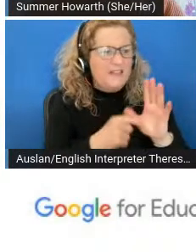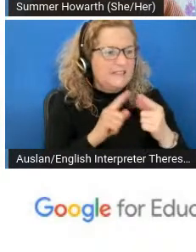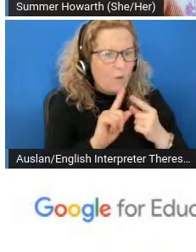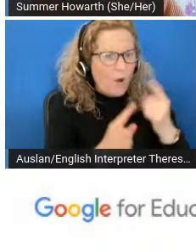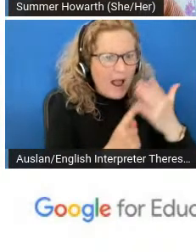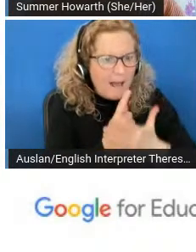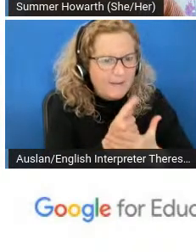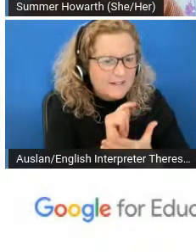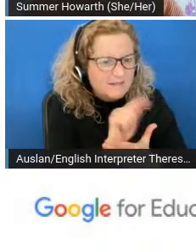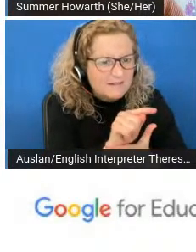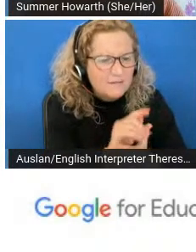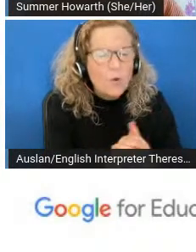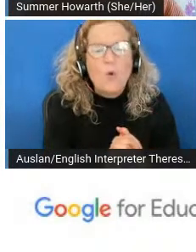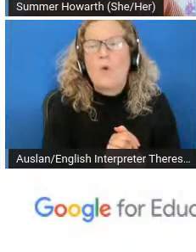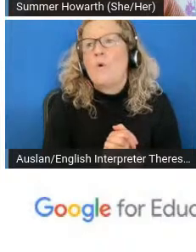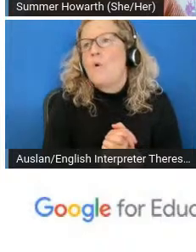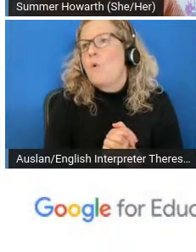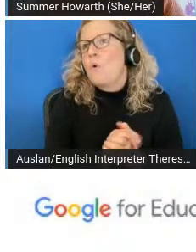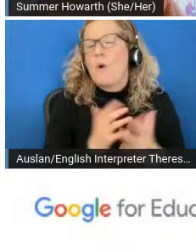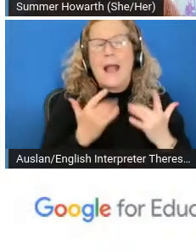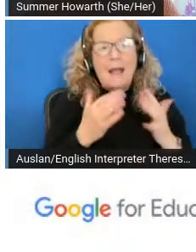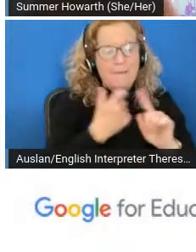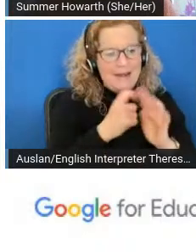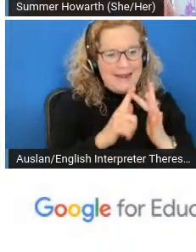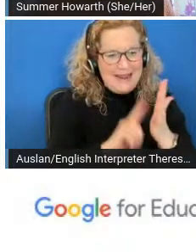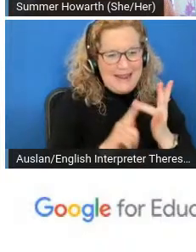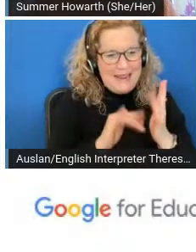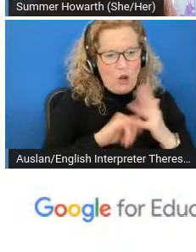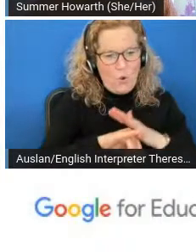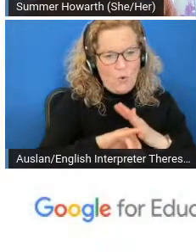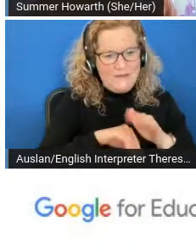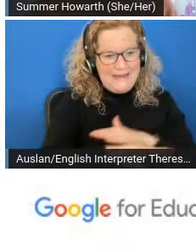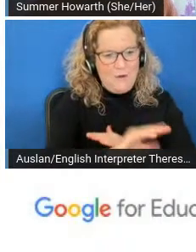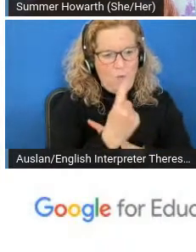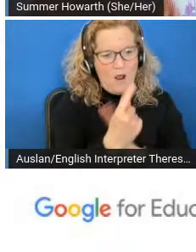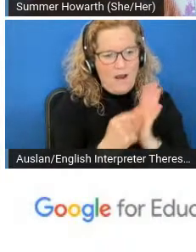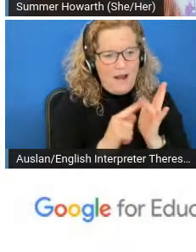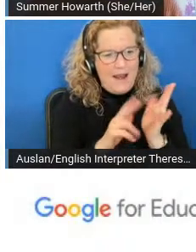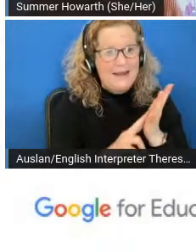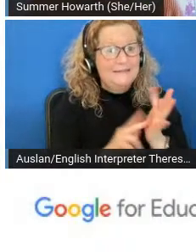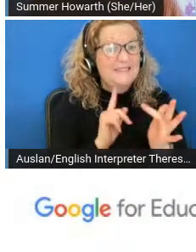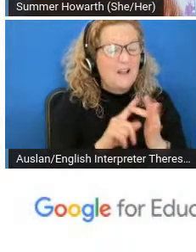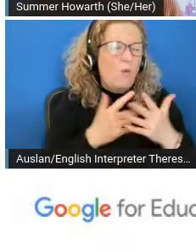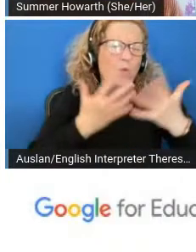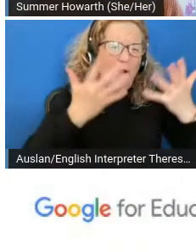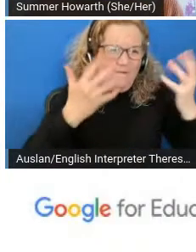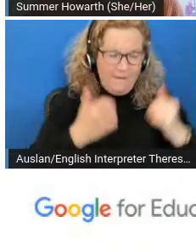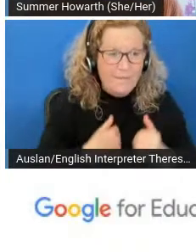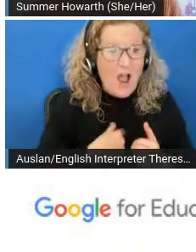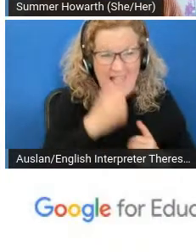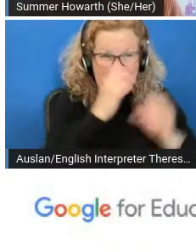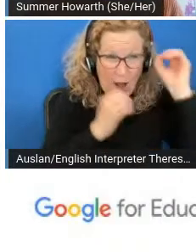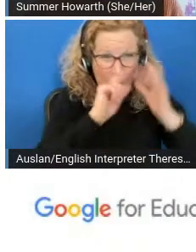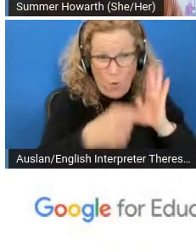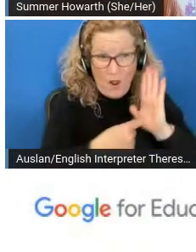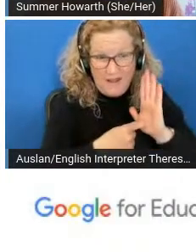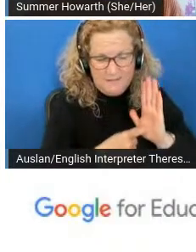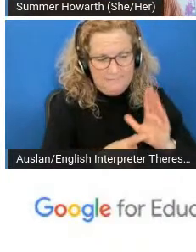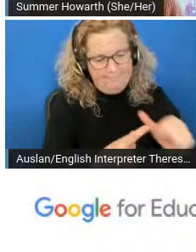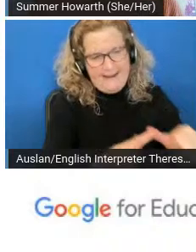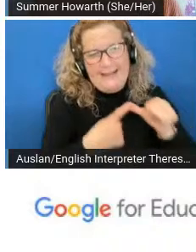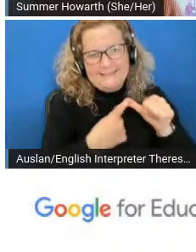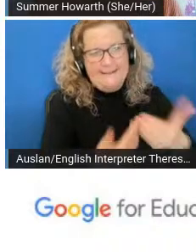happened, or how many kilos there are in a ton, or whatever it might be. So I can find out that information with a